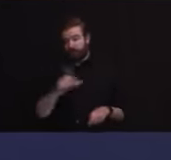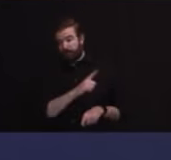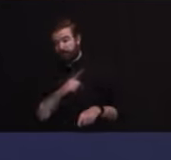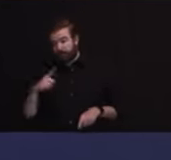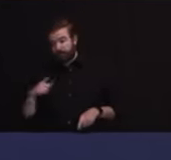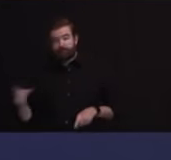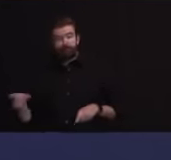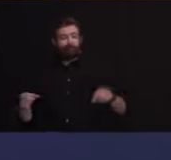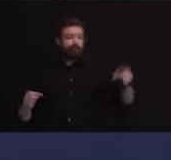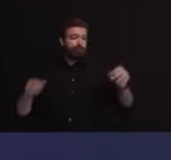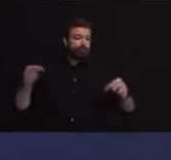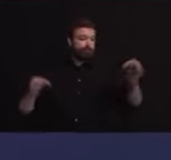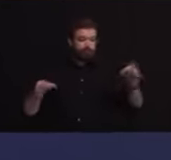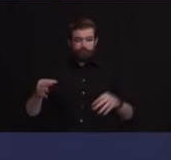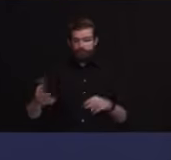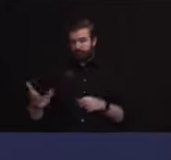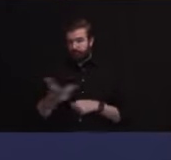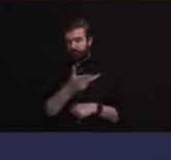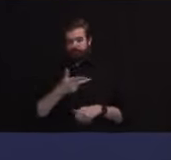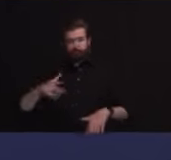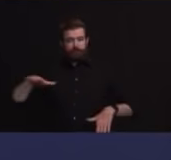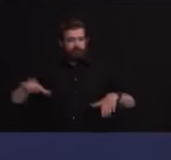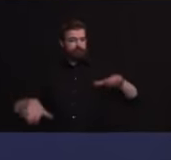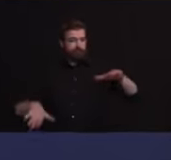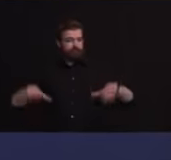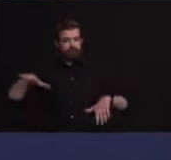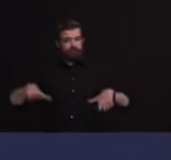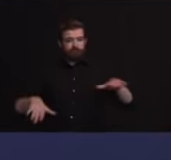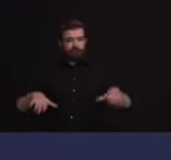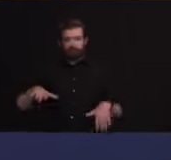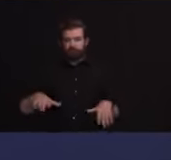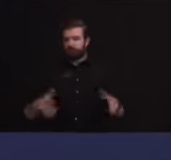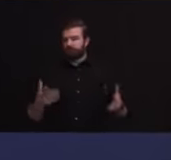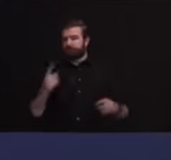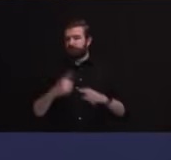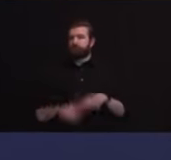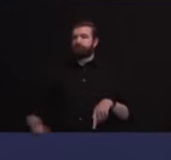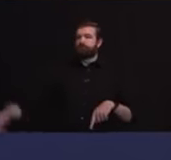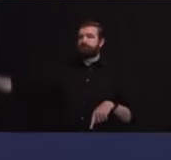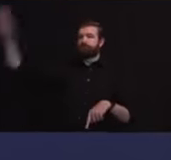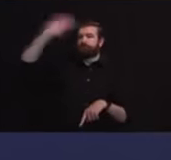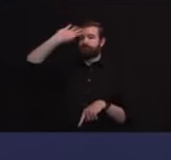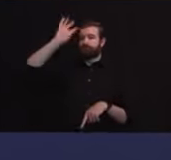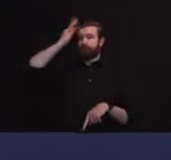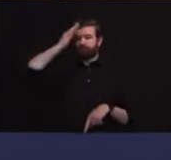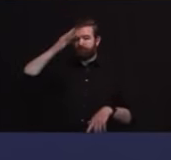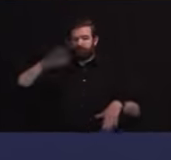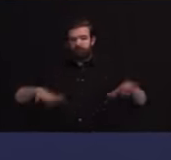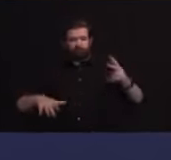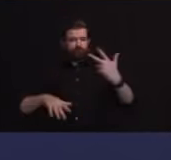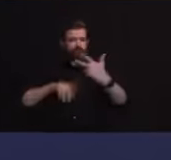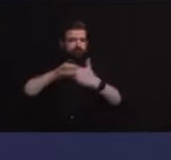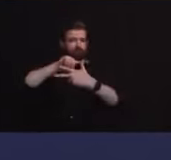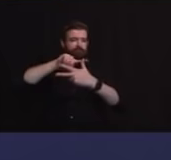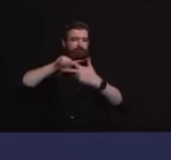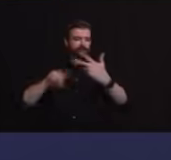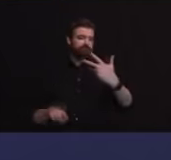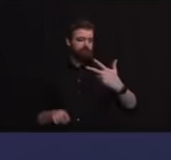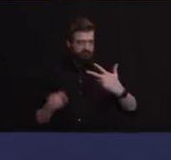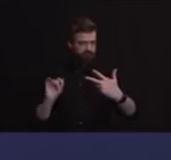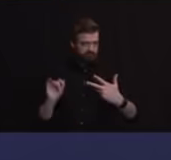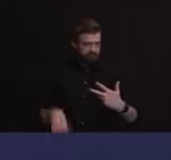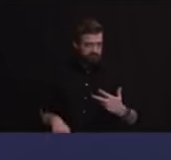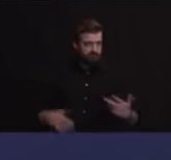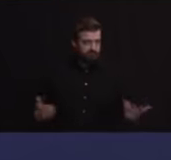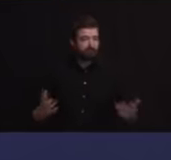country level and at the state level. And again, that doesn't mean that at one day in time you're not frustrated, I wish this happened